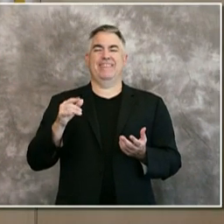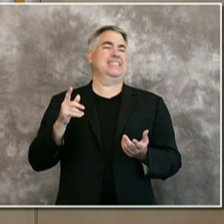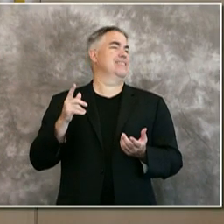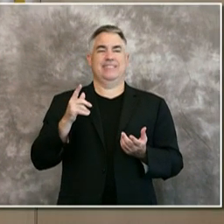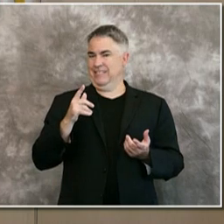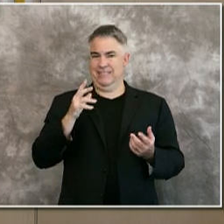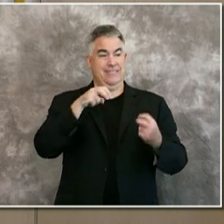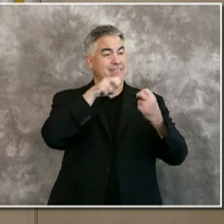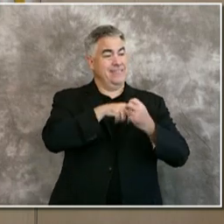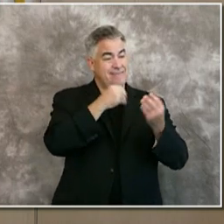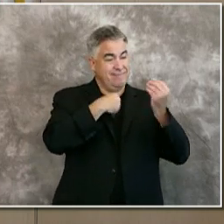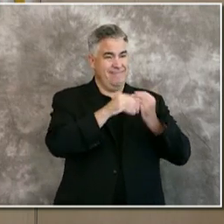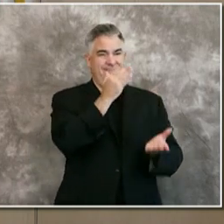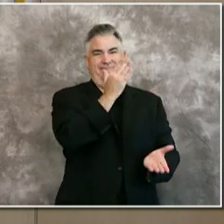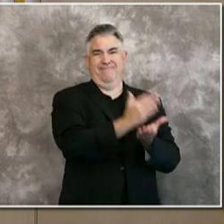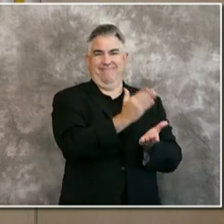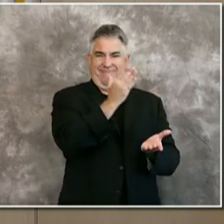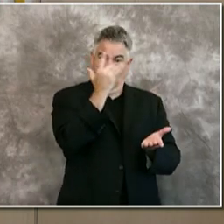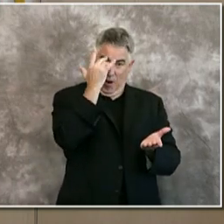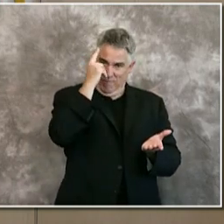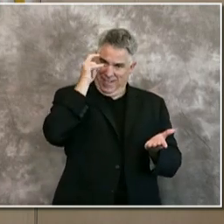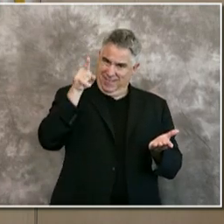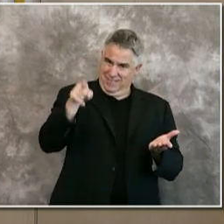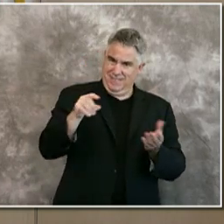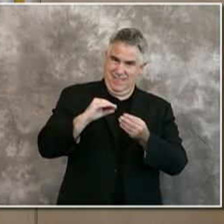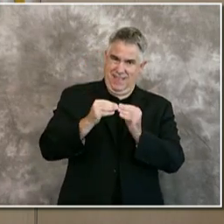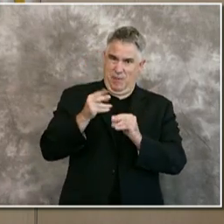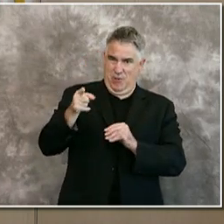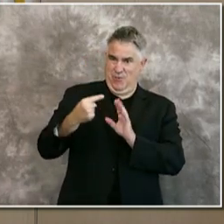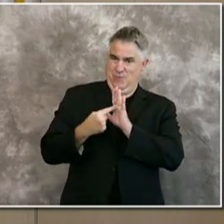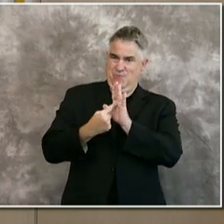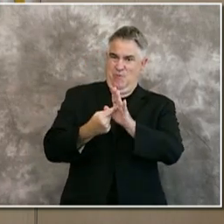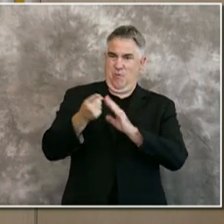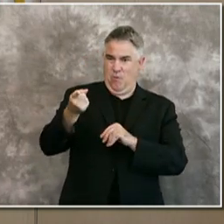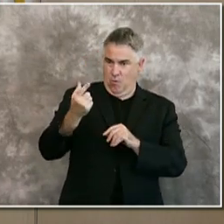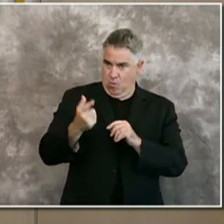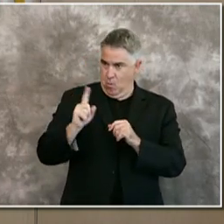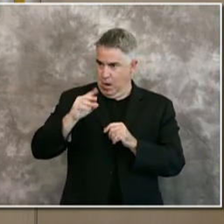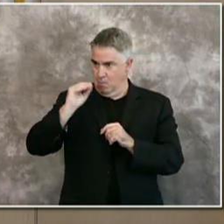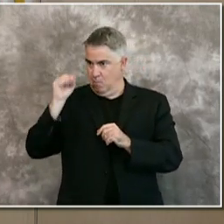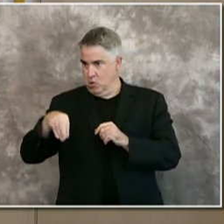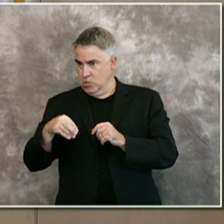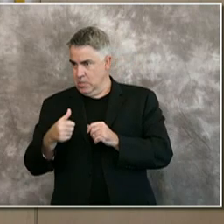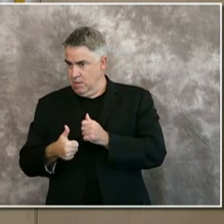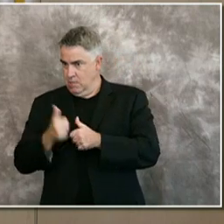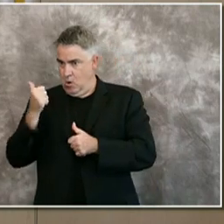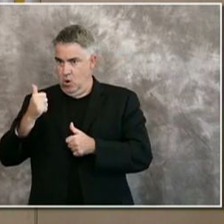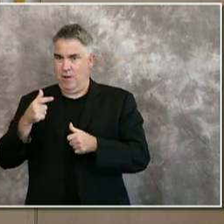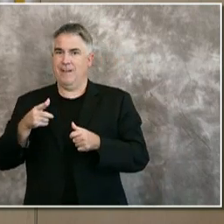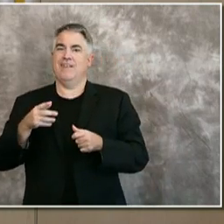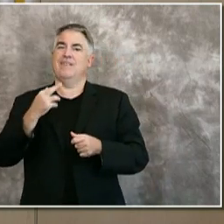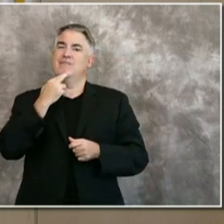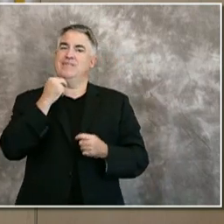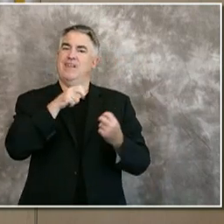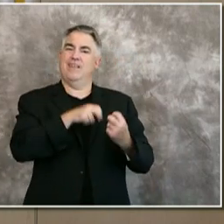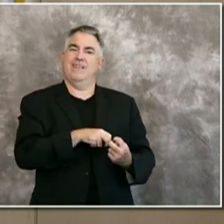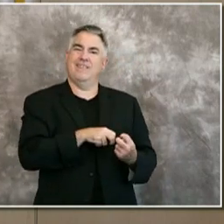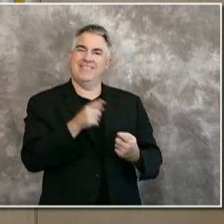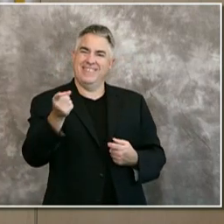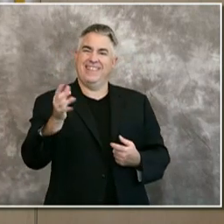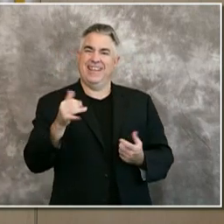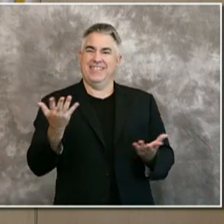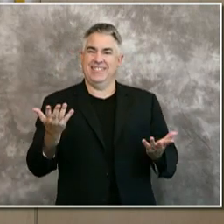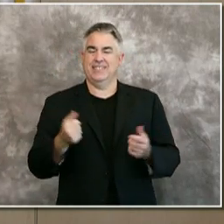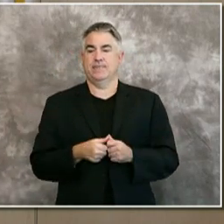imposed upon us by the state. So if we go to the next slide.